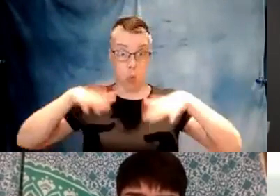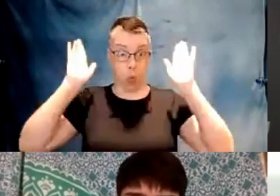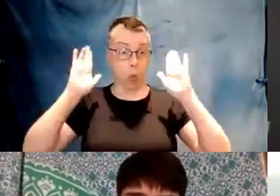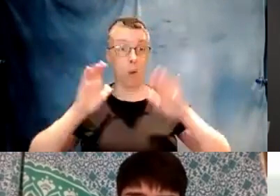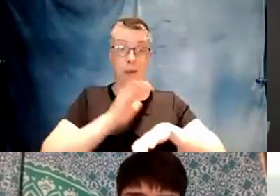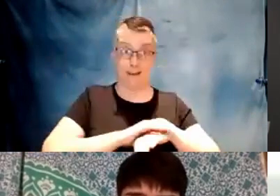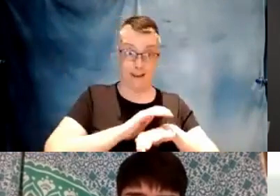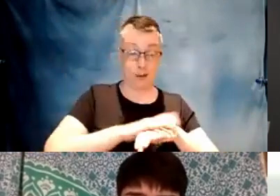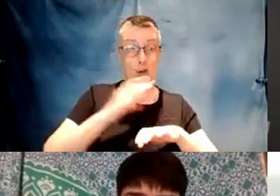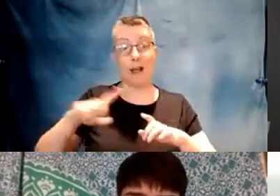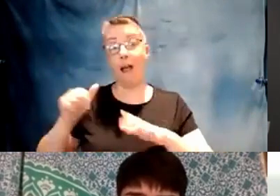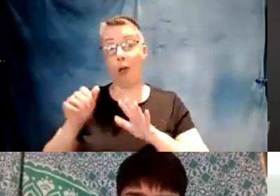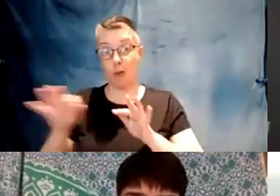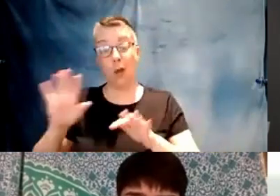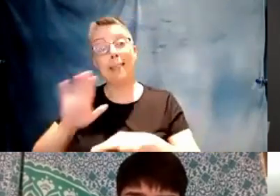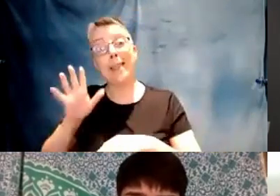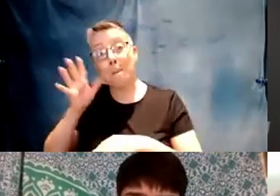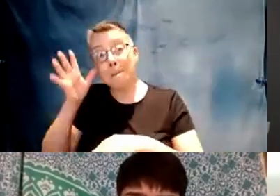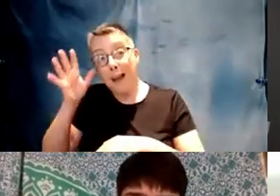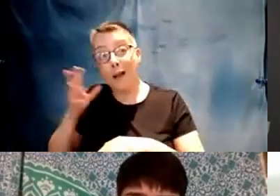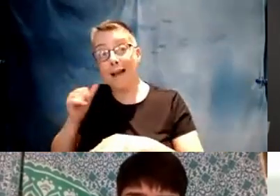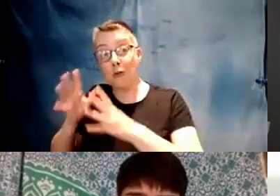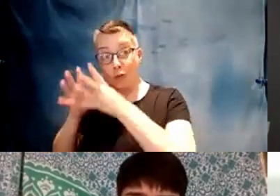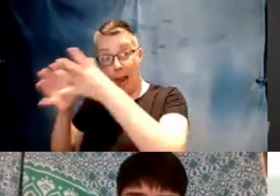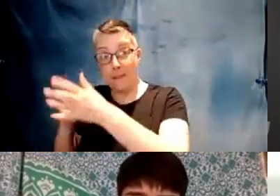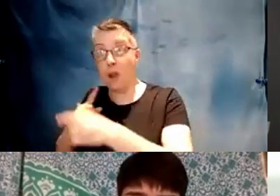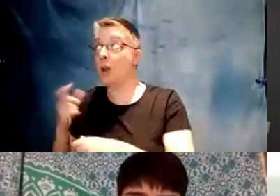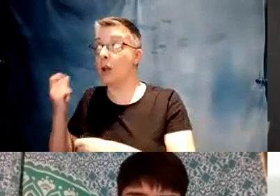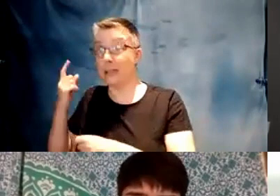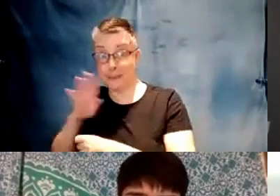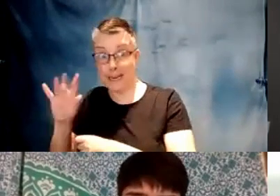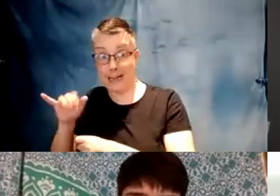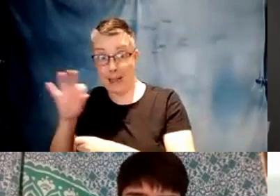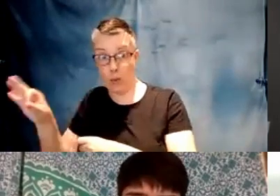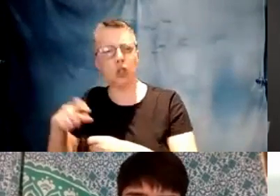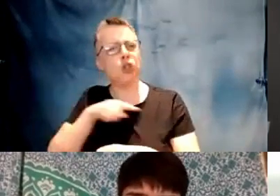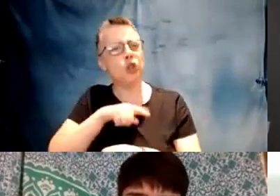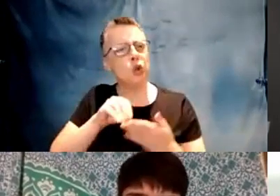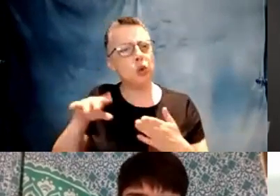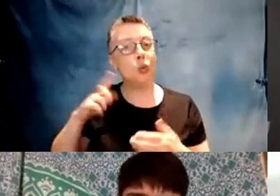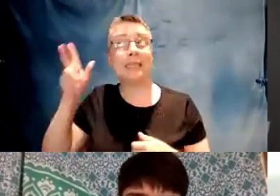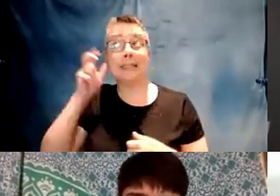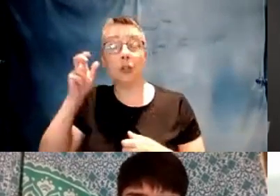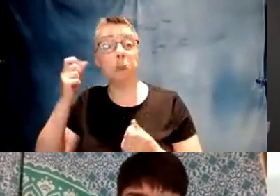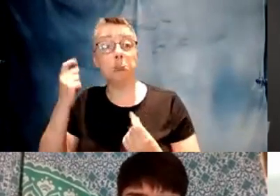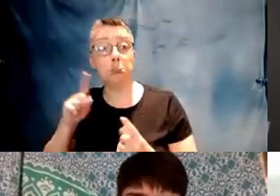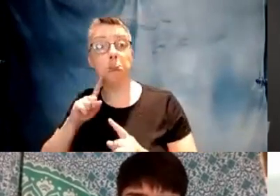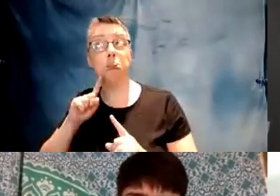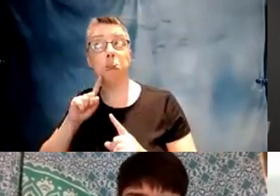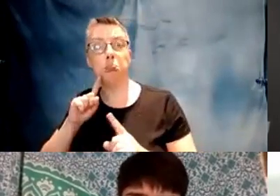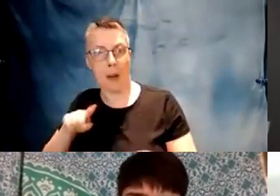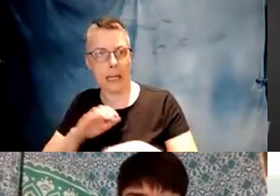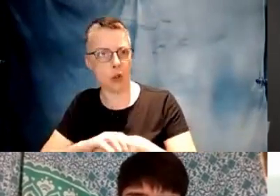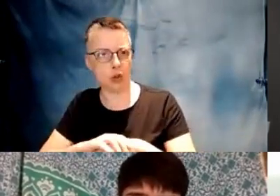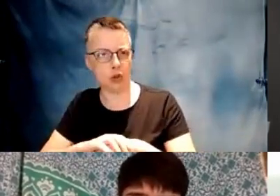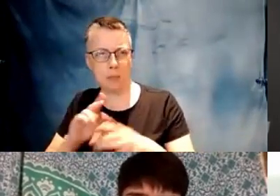or grandparents may have spoken a language, they can hear it, but it doesn't mean that they know it. Do you think it would be a benefit for